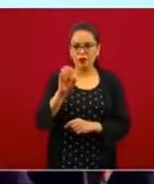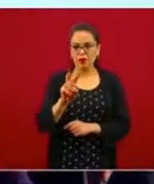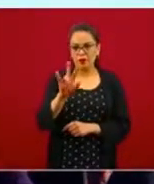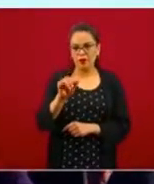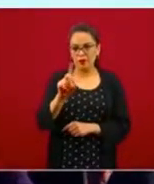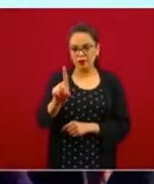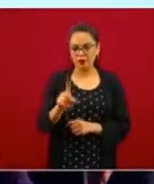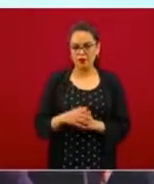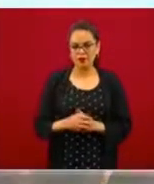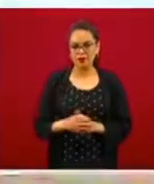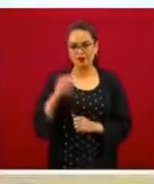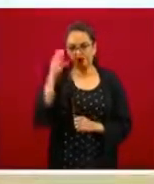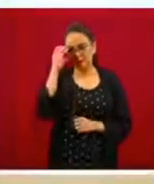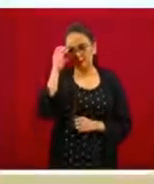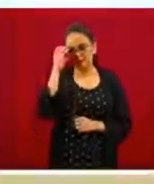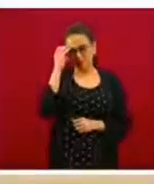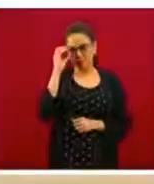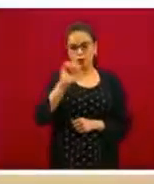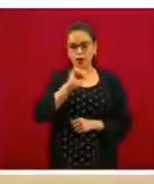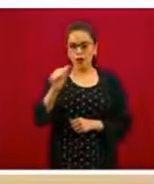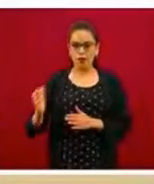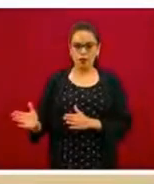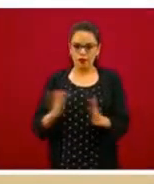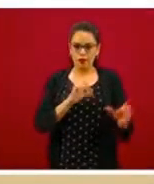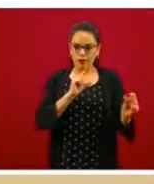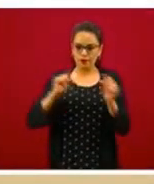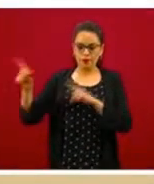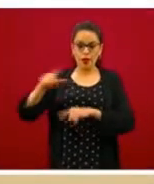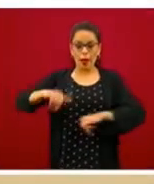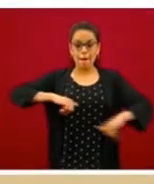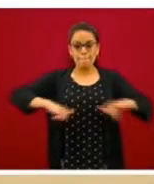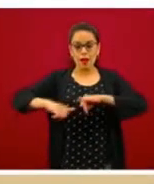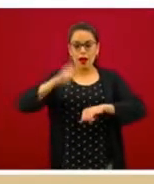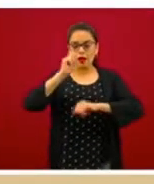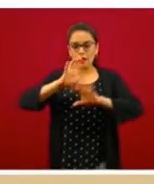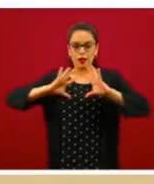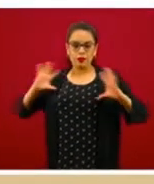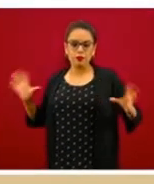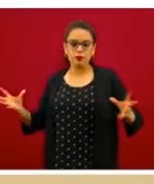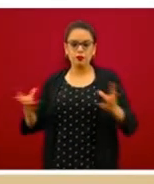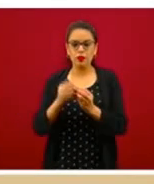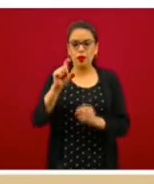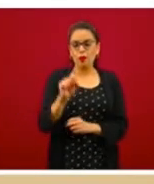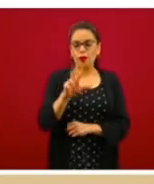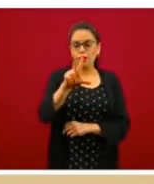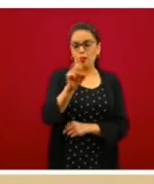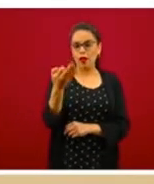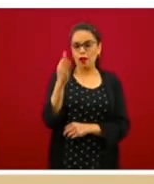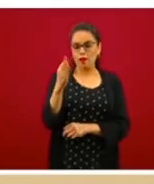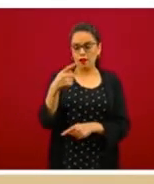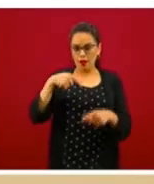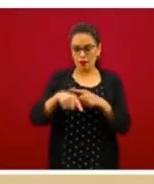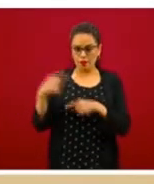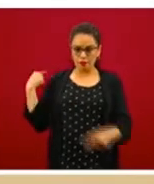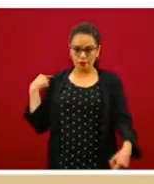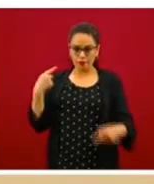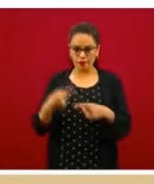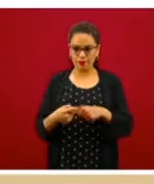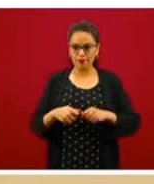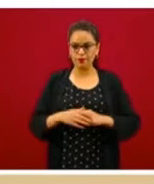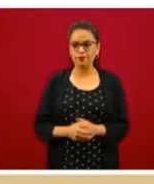264,000 people have been tested, and they have turned out to be positive. And we have